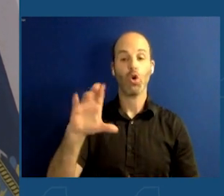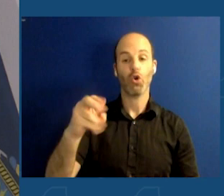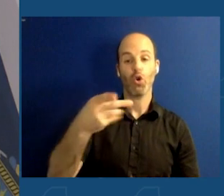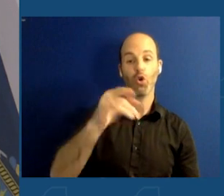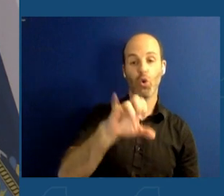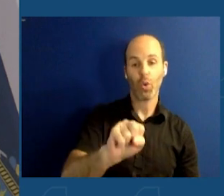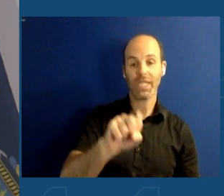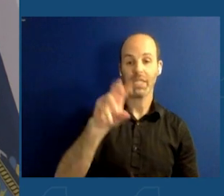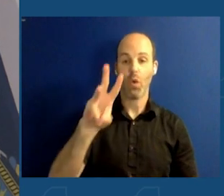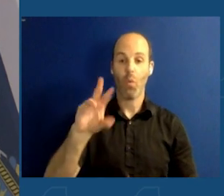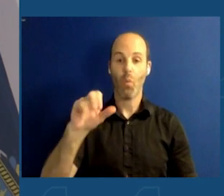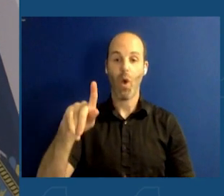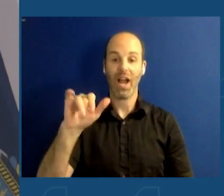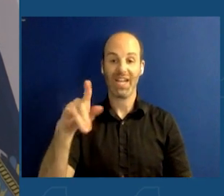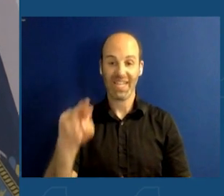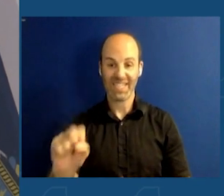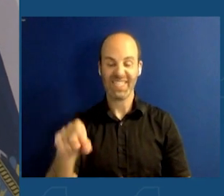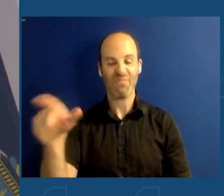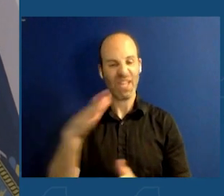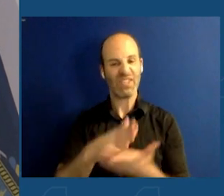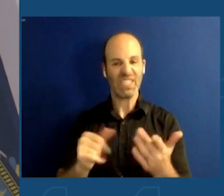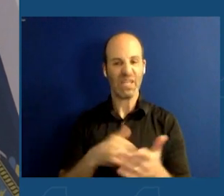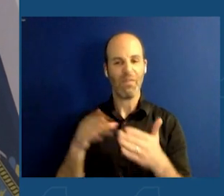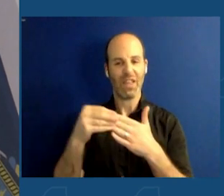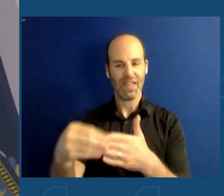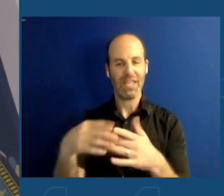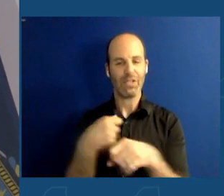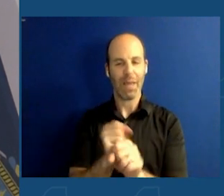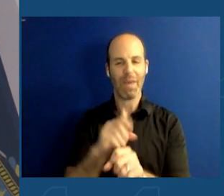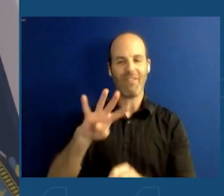4-H possible here in New York.